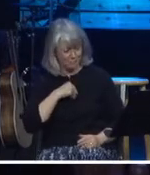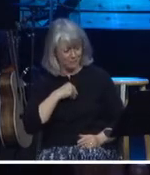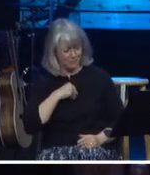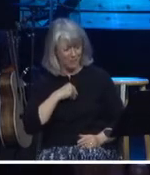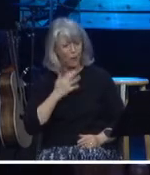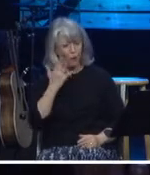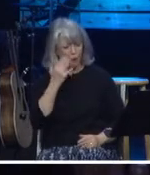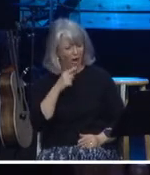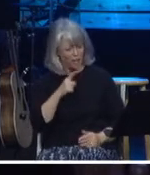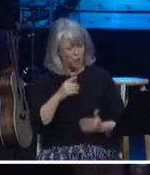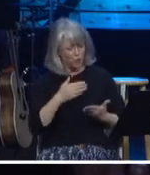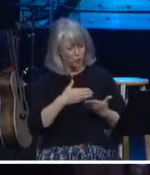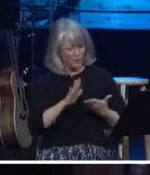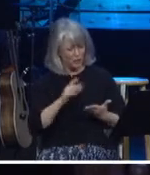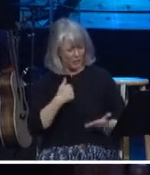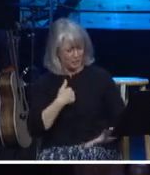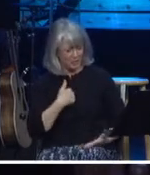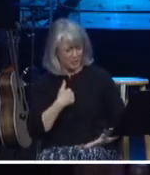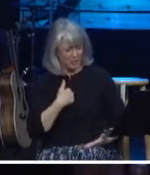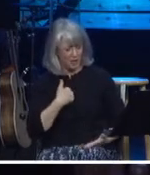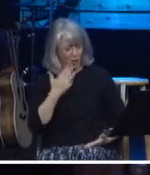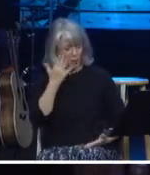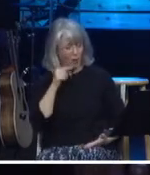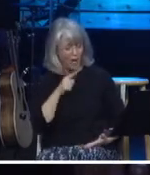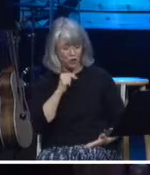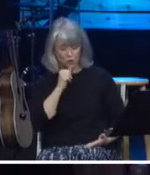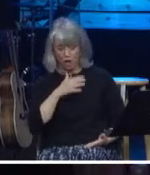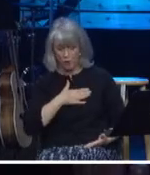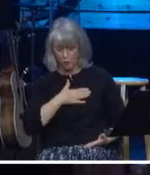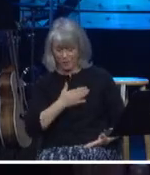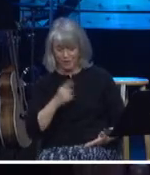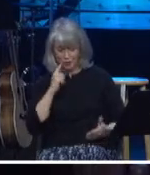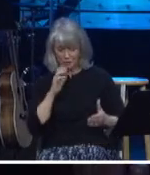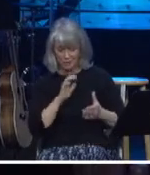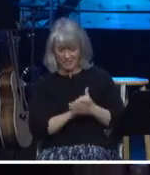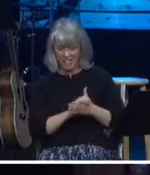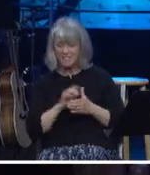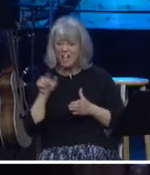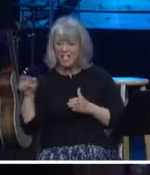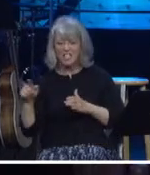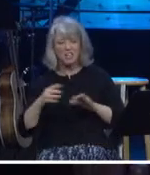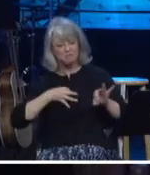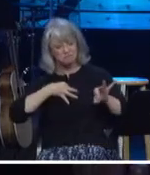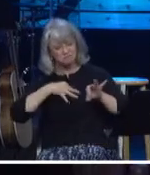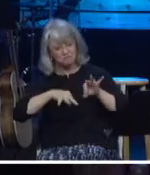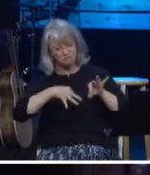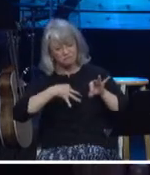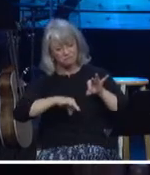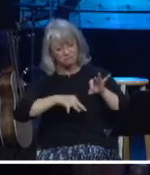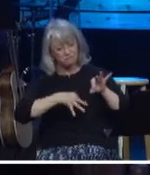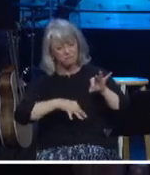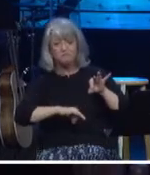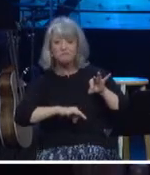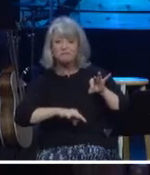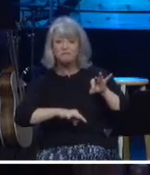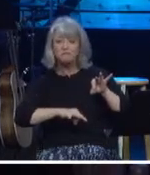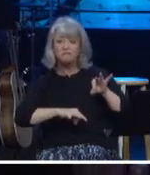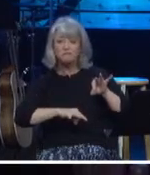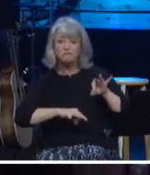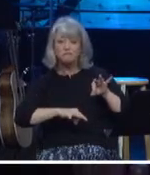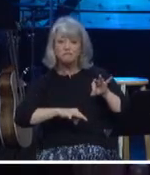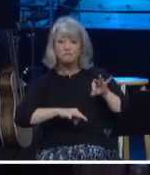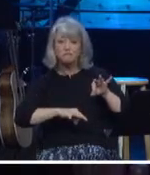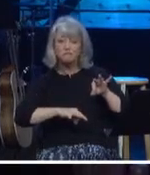him, why they are unwilling to believe. And so he's going to turn the tables